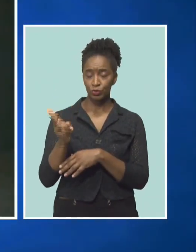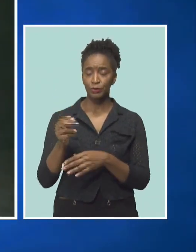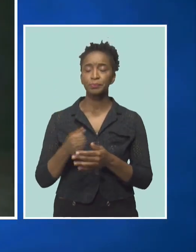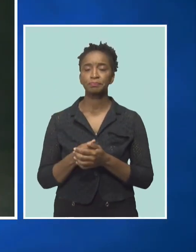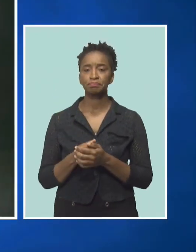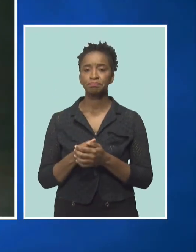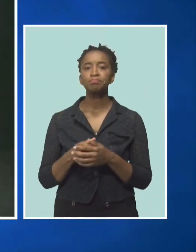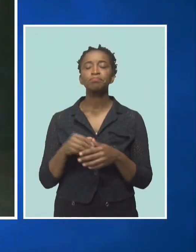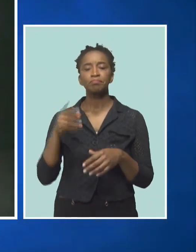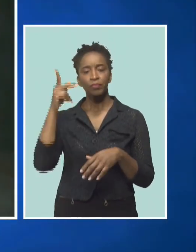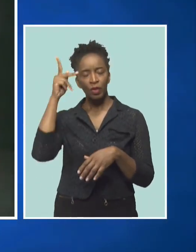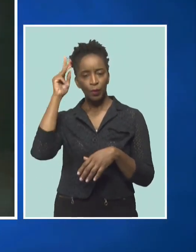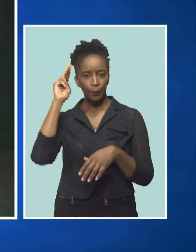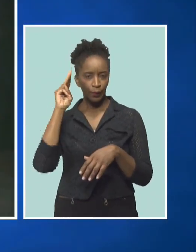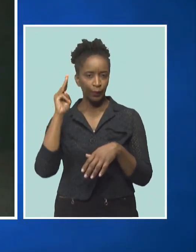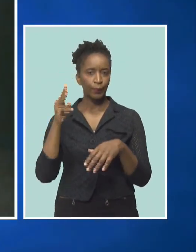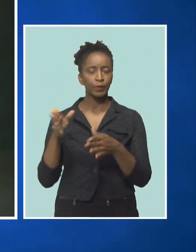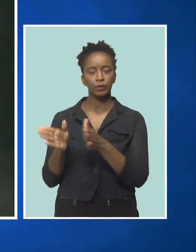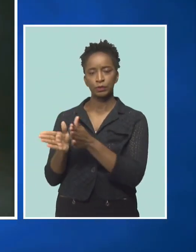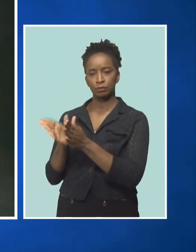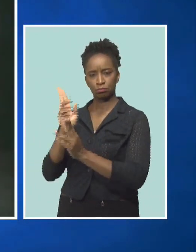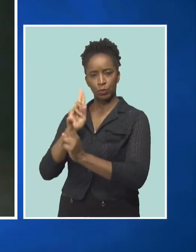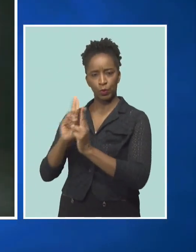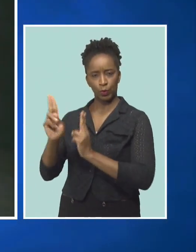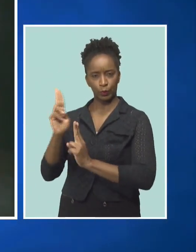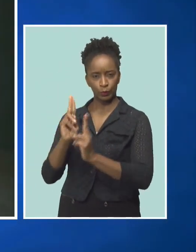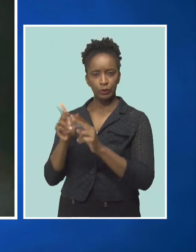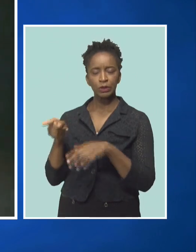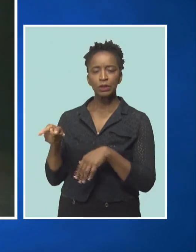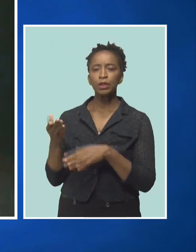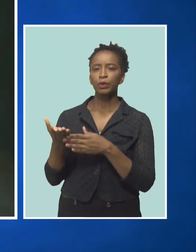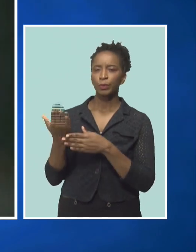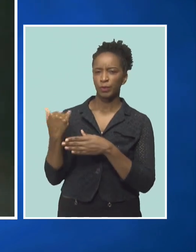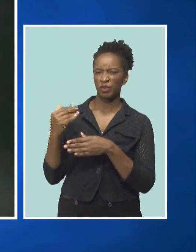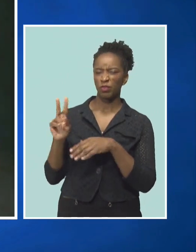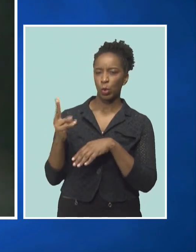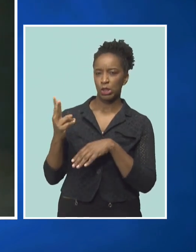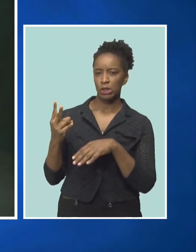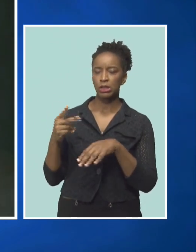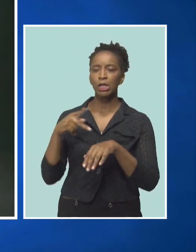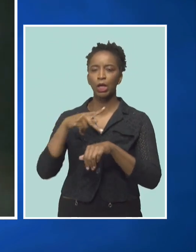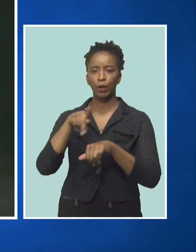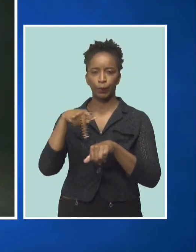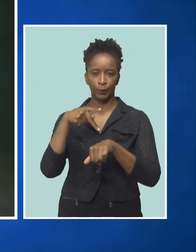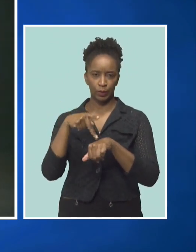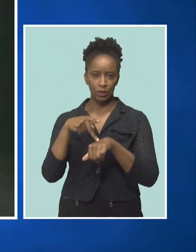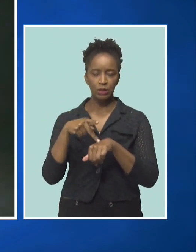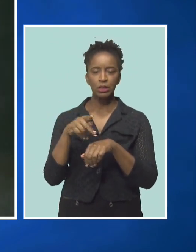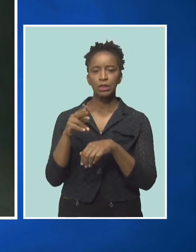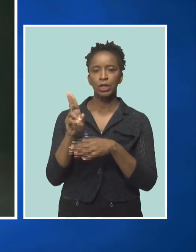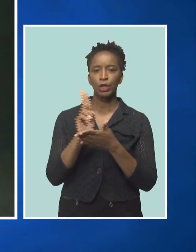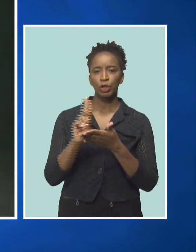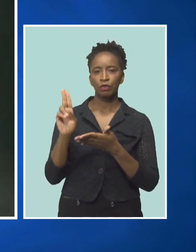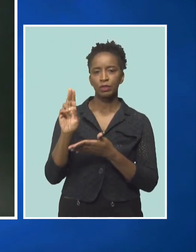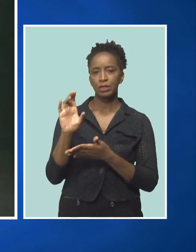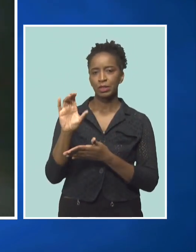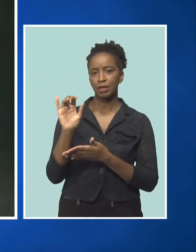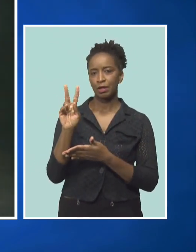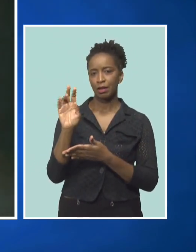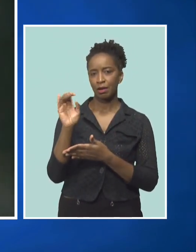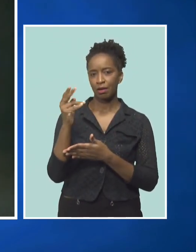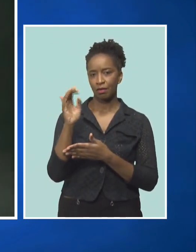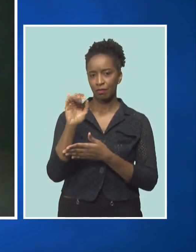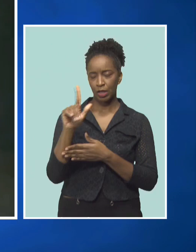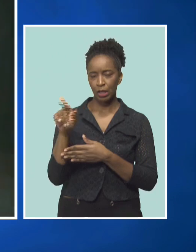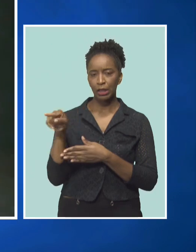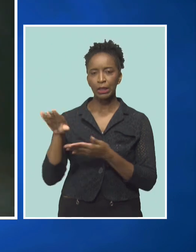the former deputy principal of the University of the West Indies Cave Hill campus, who died yesterday at the age of 74. She said his